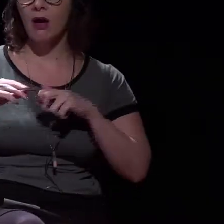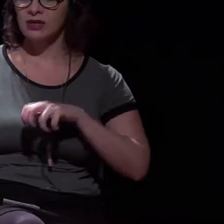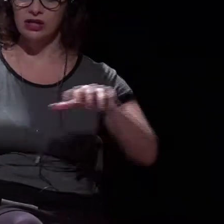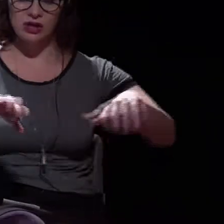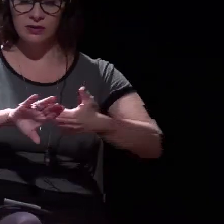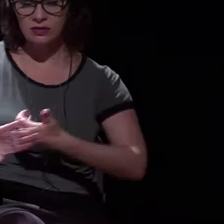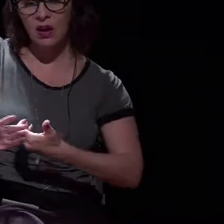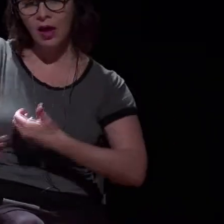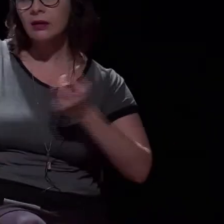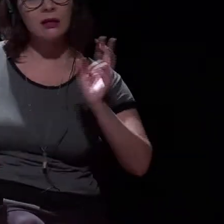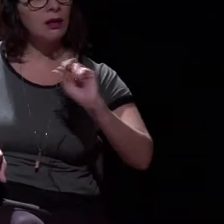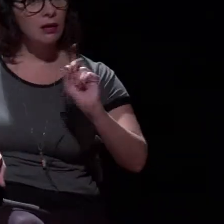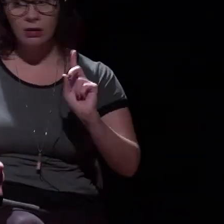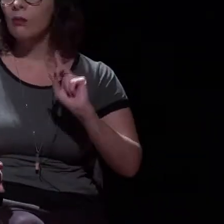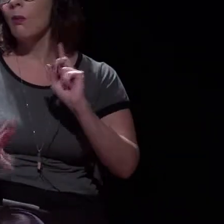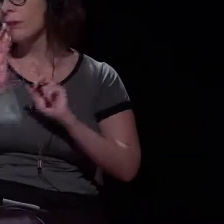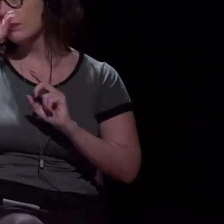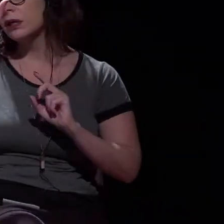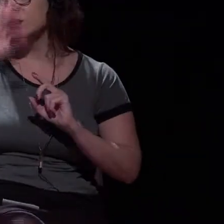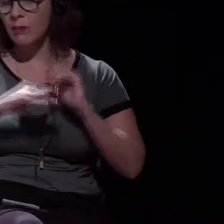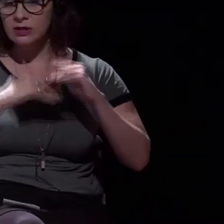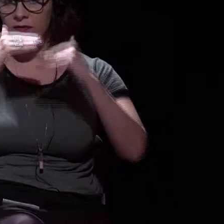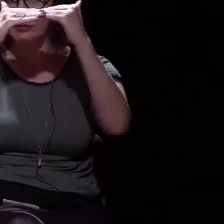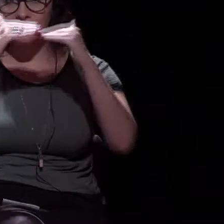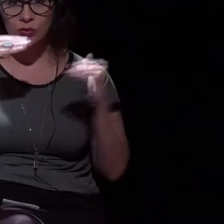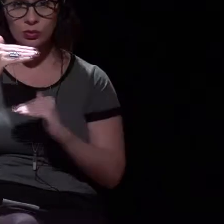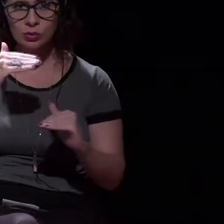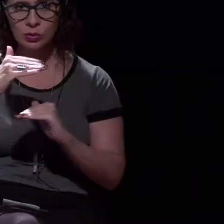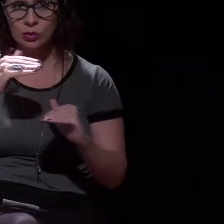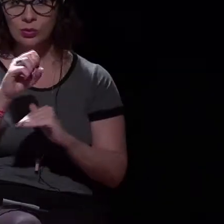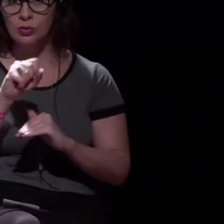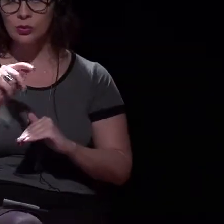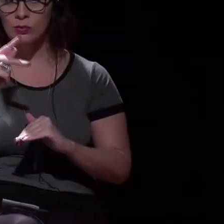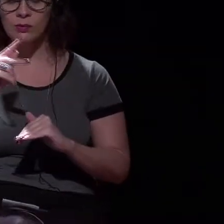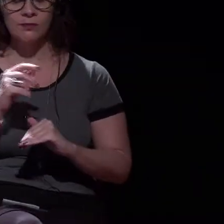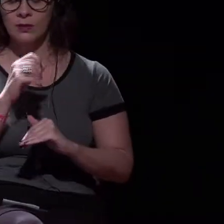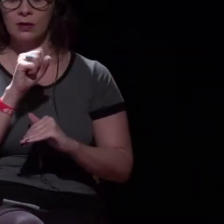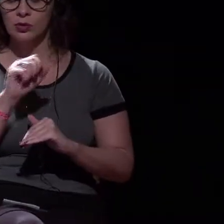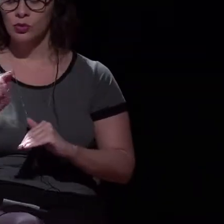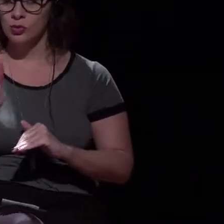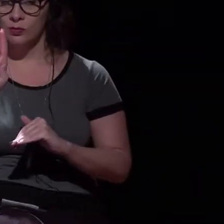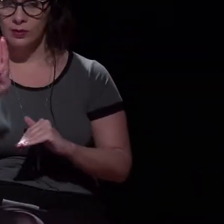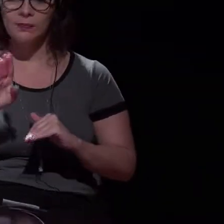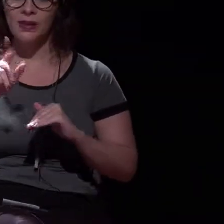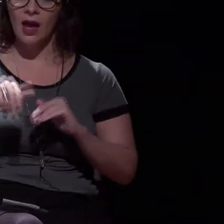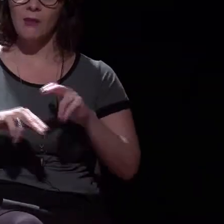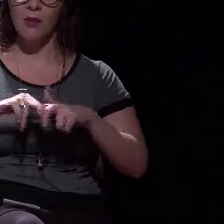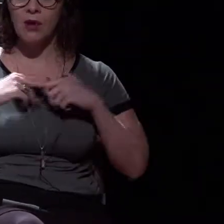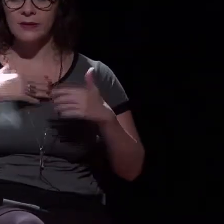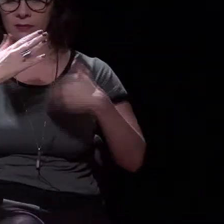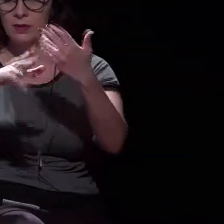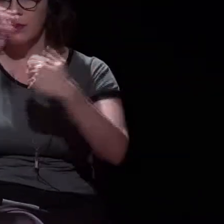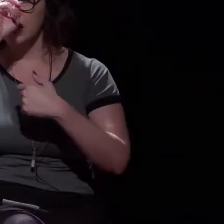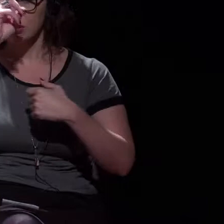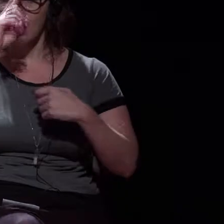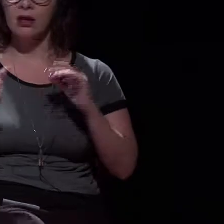contrary, underdevelopment was and is still generated by the very same historical process which also generated historical development,